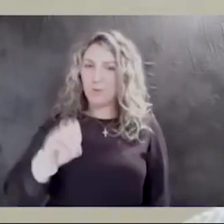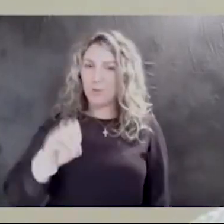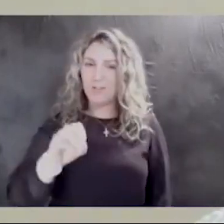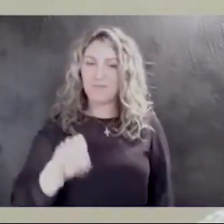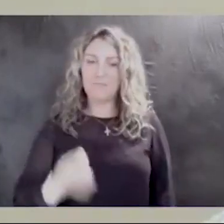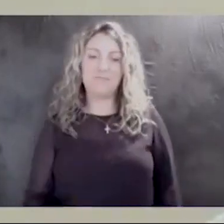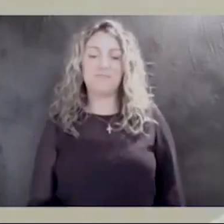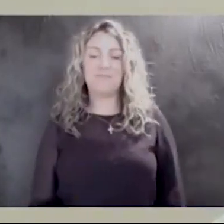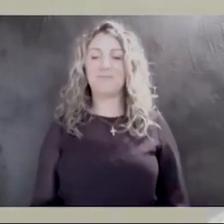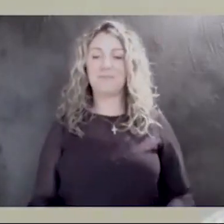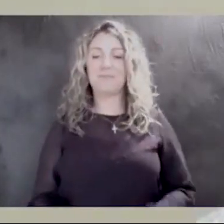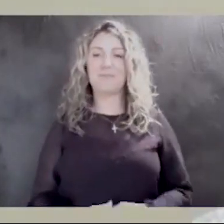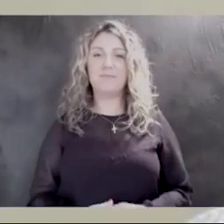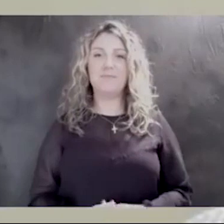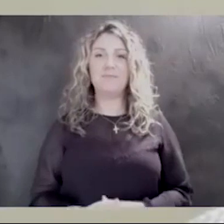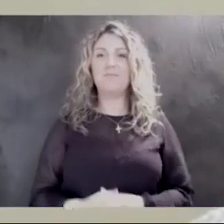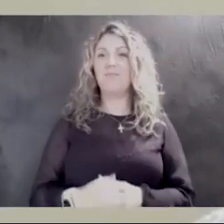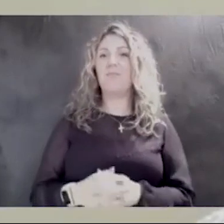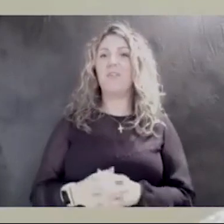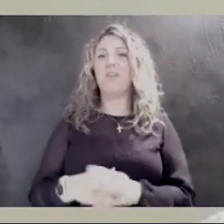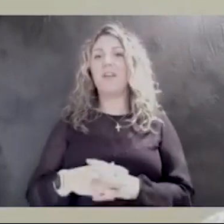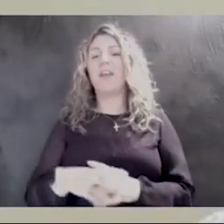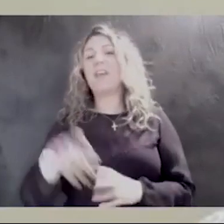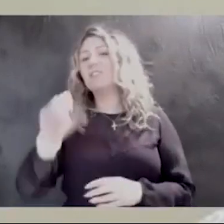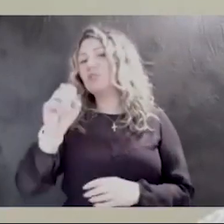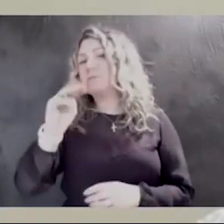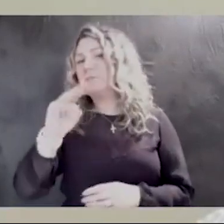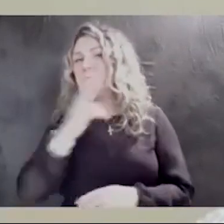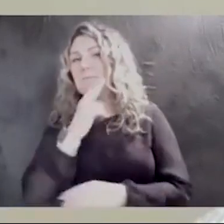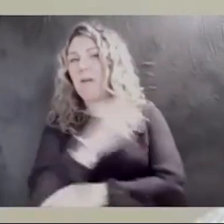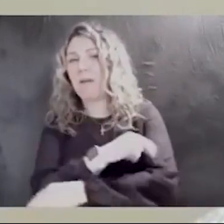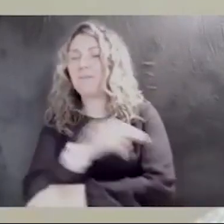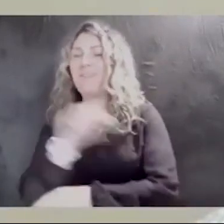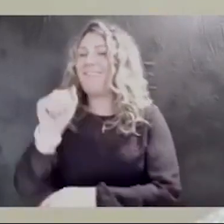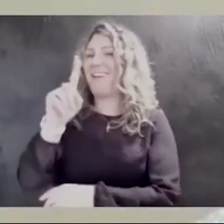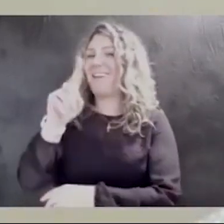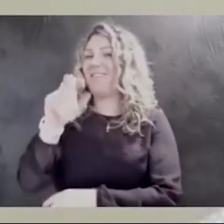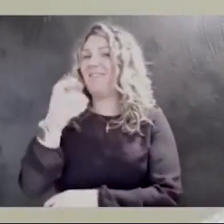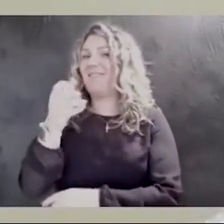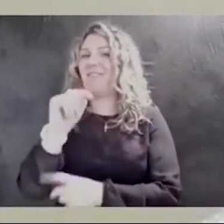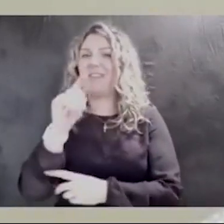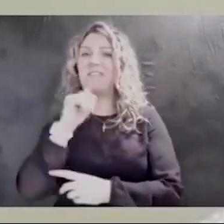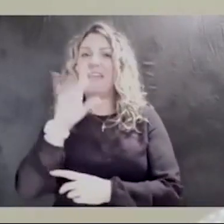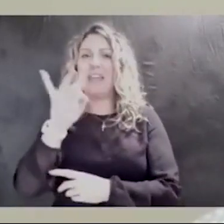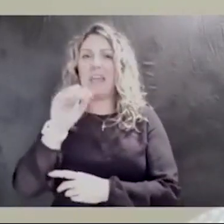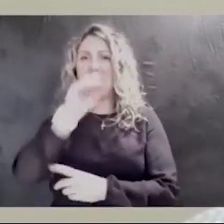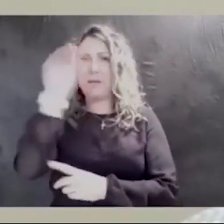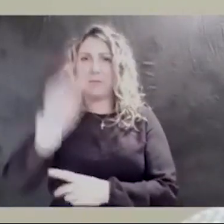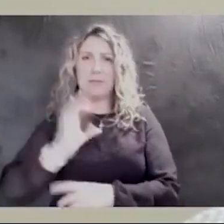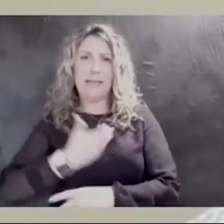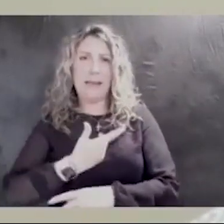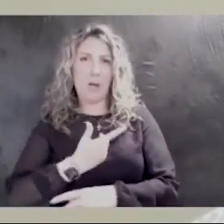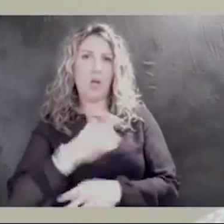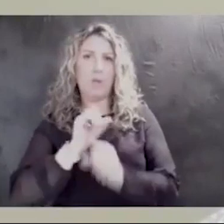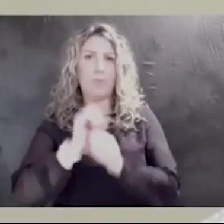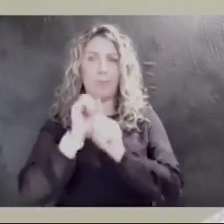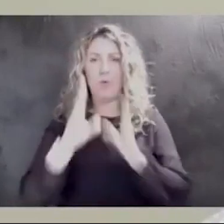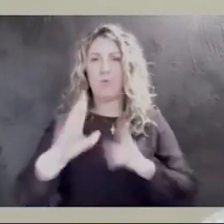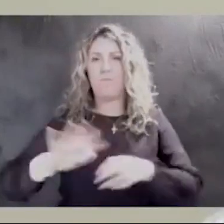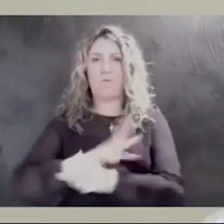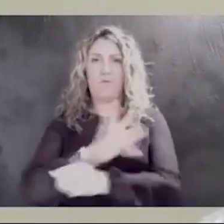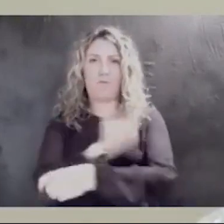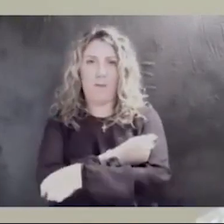at Advent Health Shawnee Mission, in that we have about 80% of our associates that are now fully vaccinated.